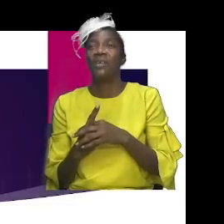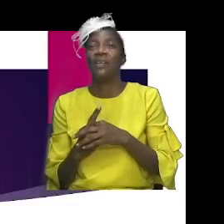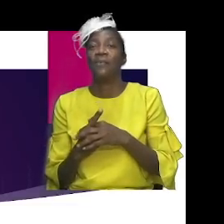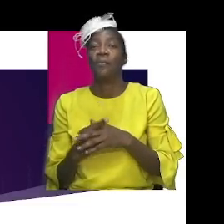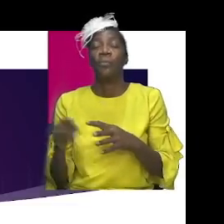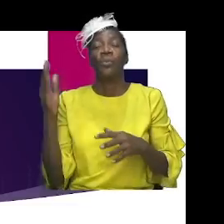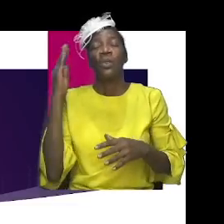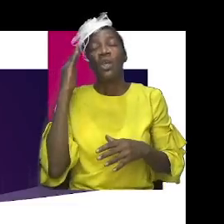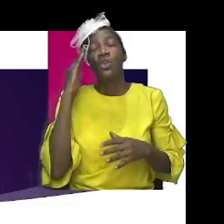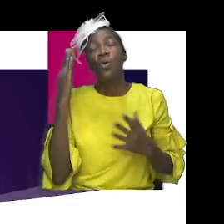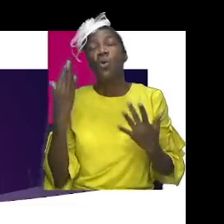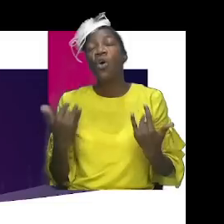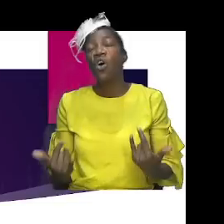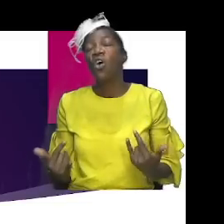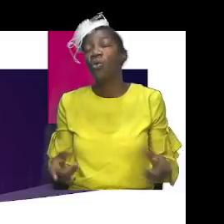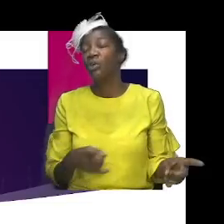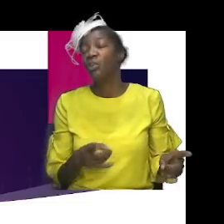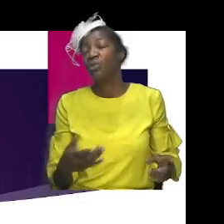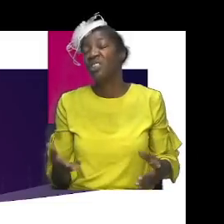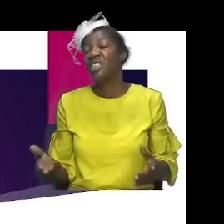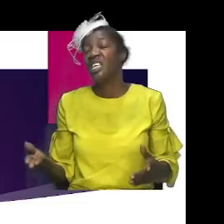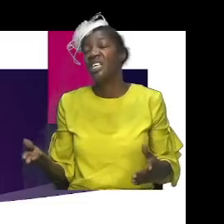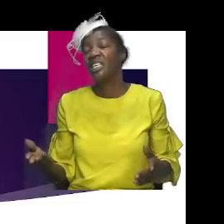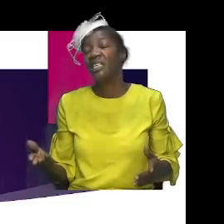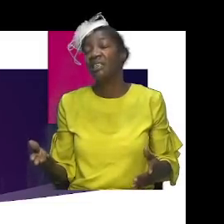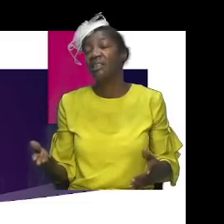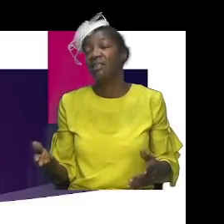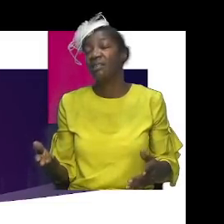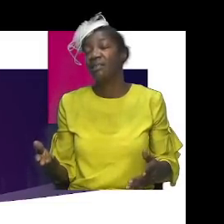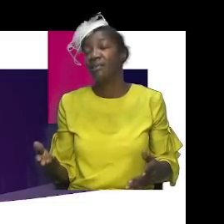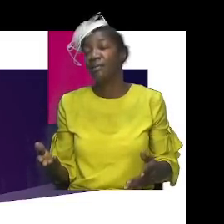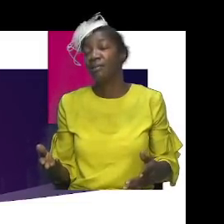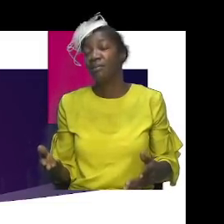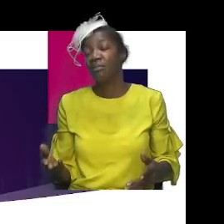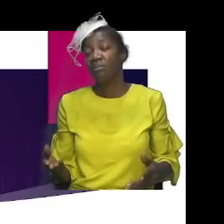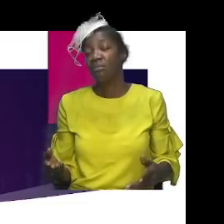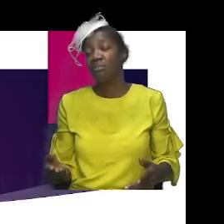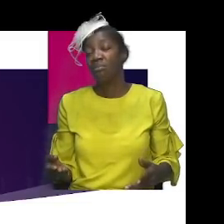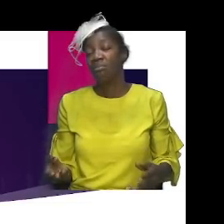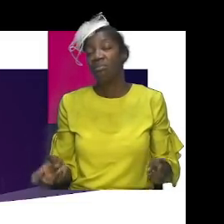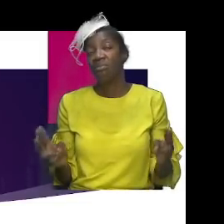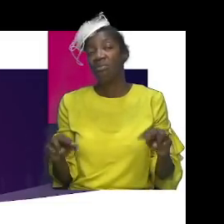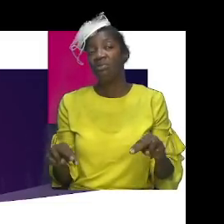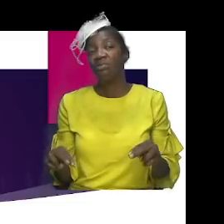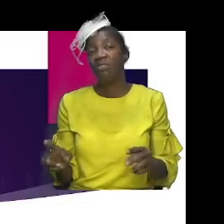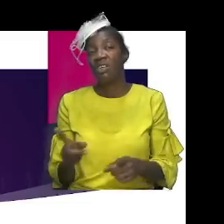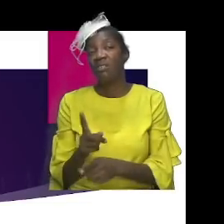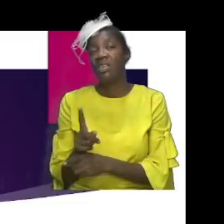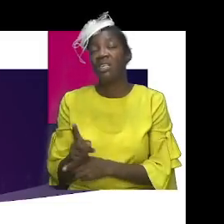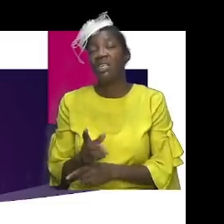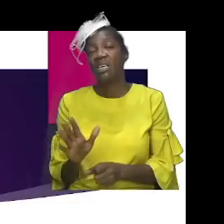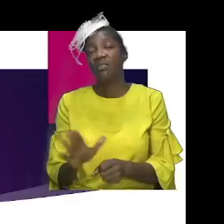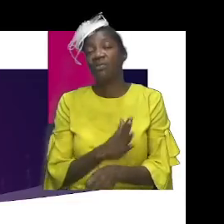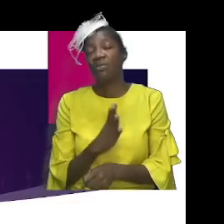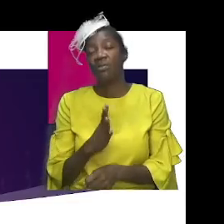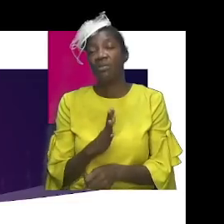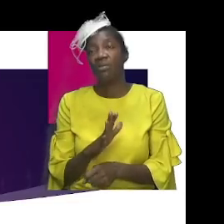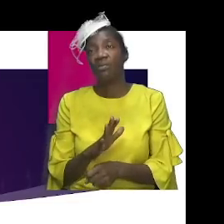we have been doing things. Be very, very careful. Now,